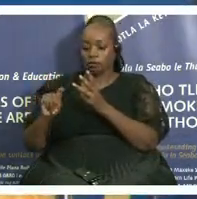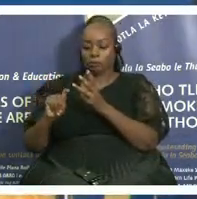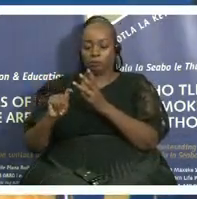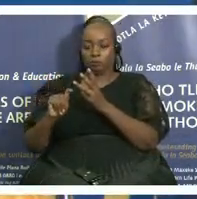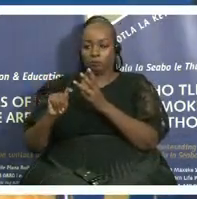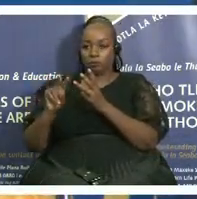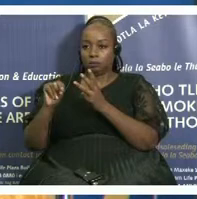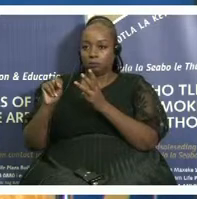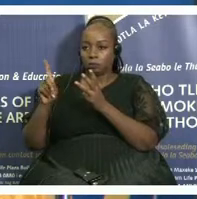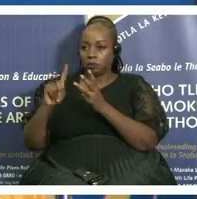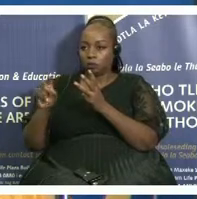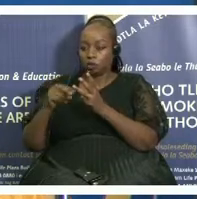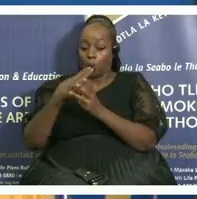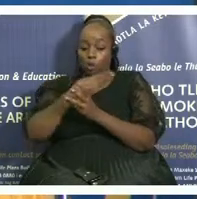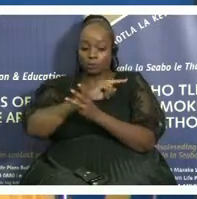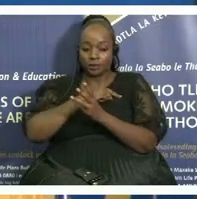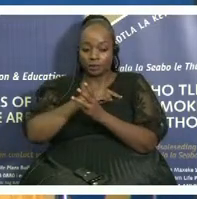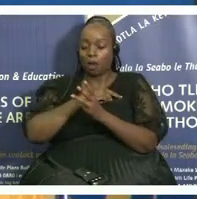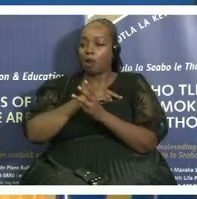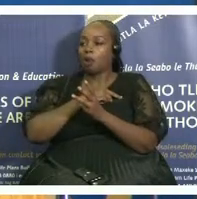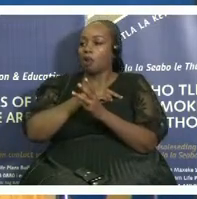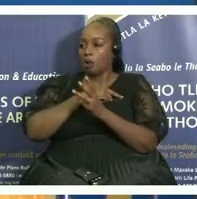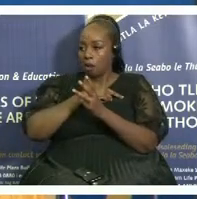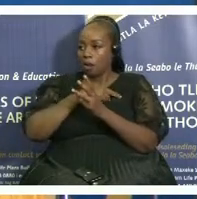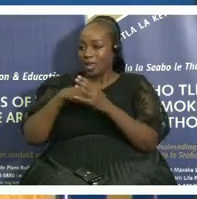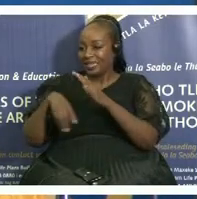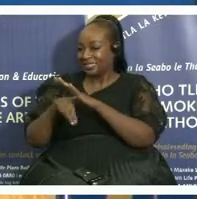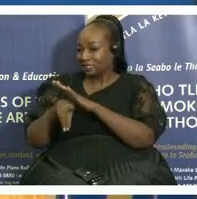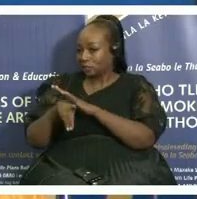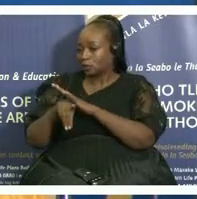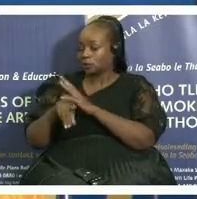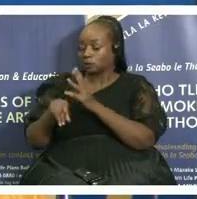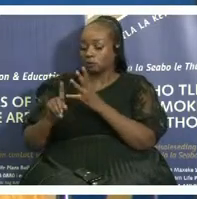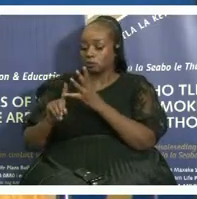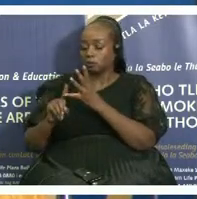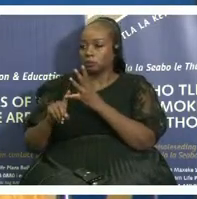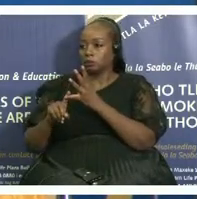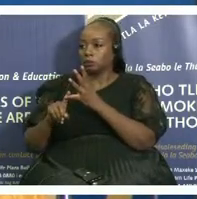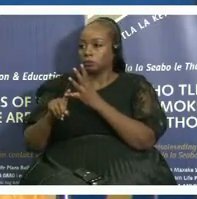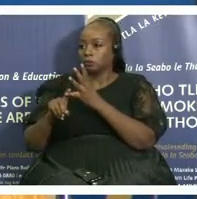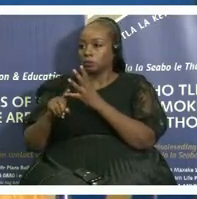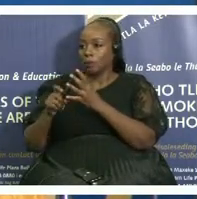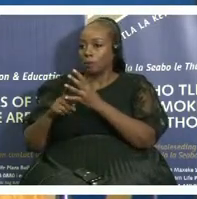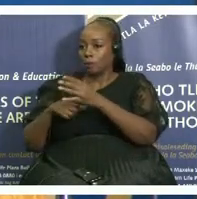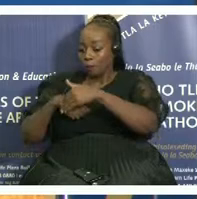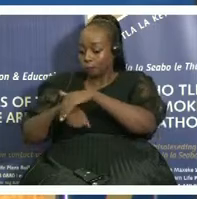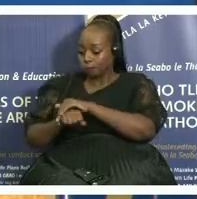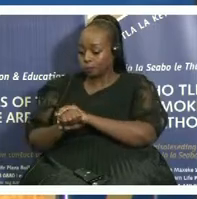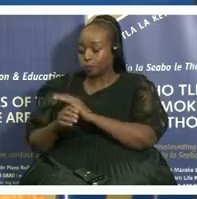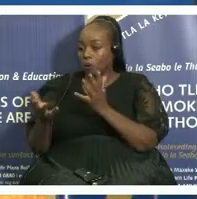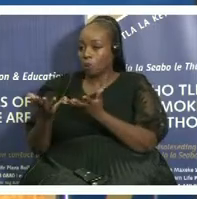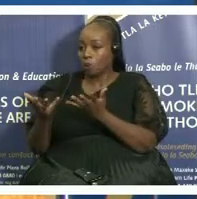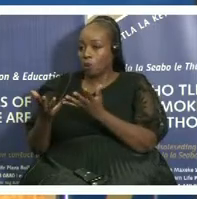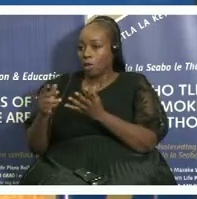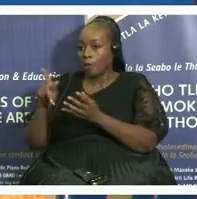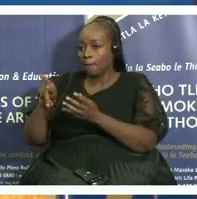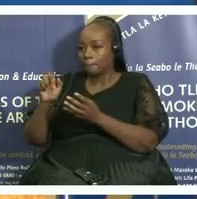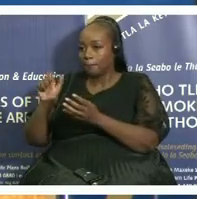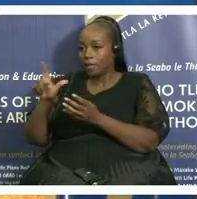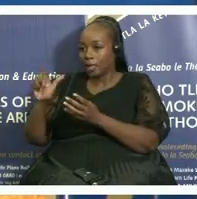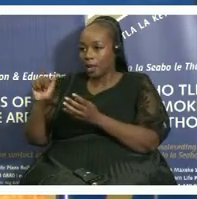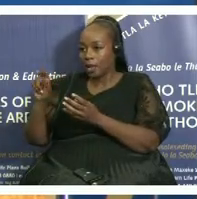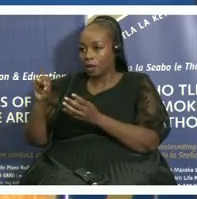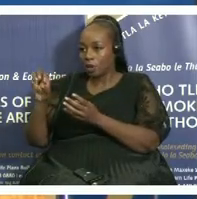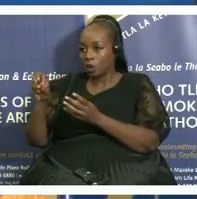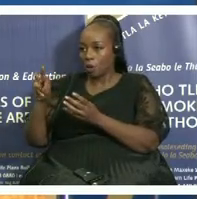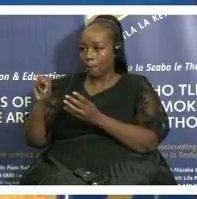District Hospital Theatres, Maternity Ward at Pilonomi Tertiary Hospital. 7 healthcare